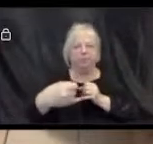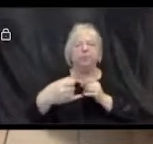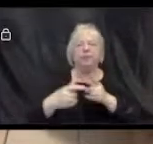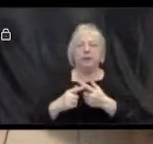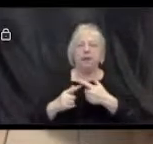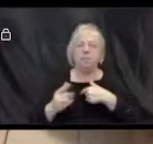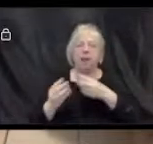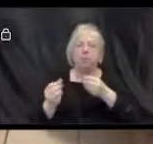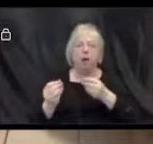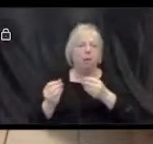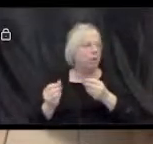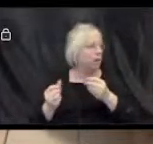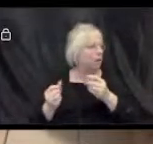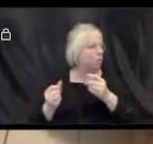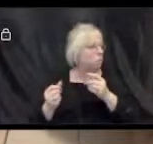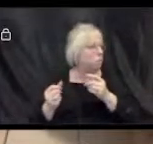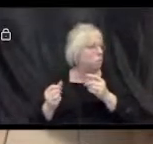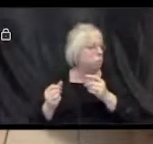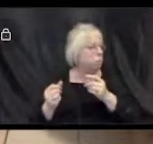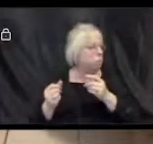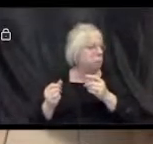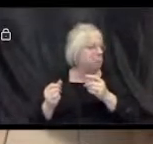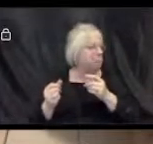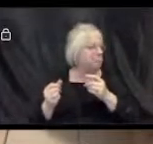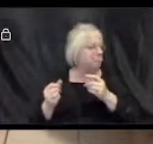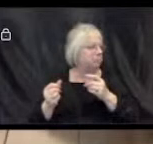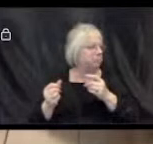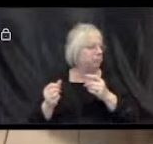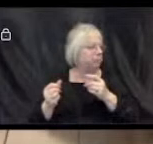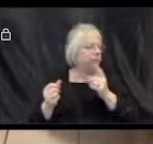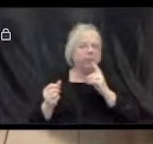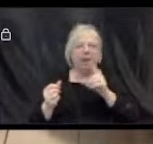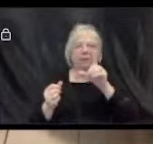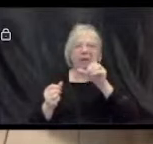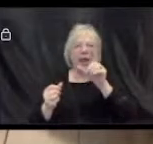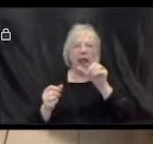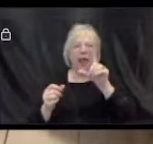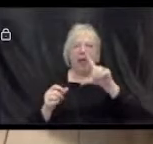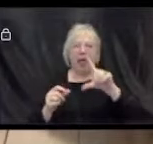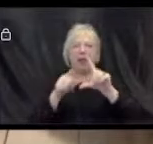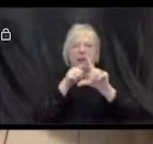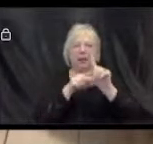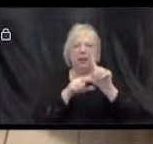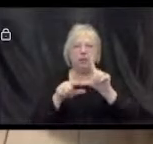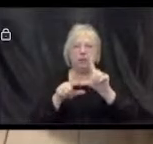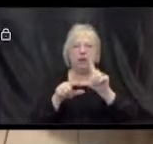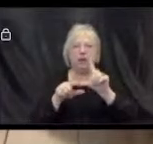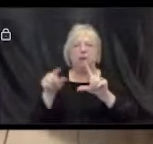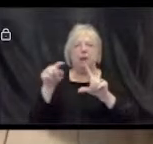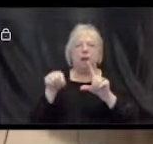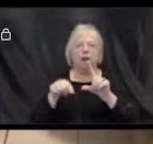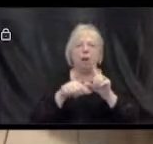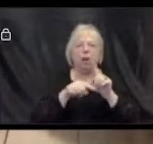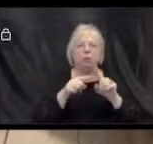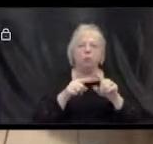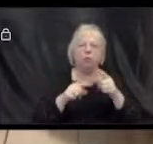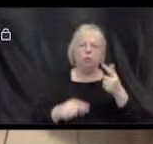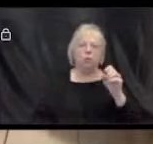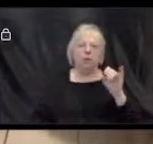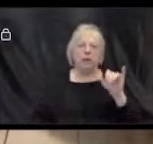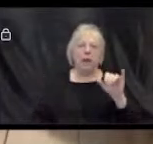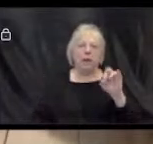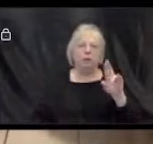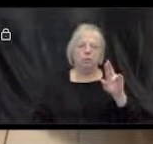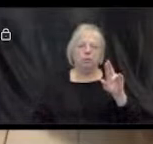property is L-shaped, and it goes out to Geyer Springs Road on their north